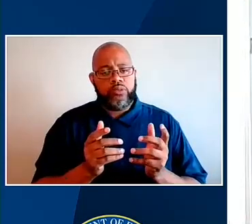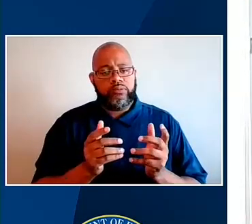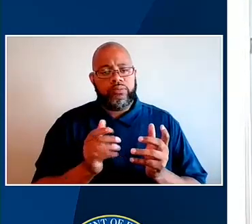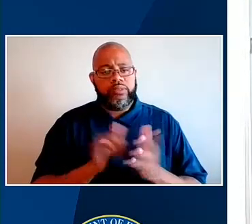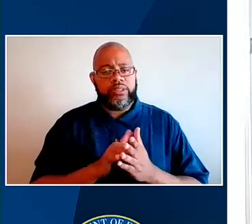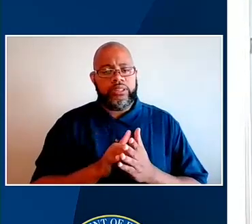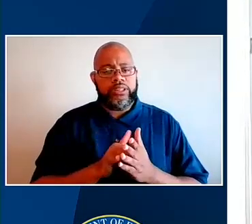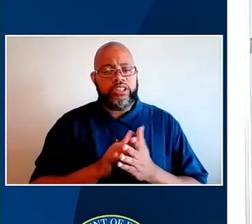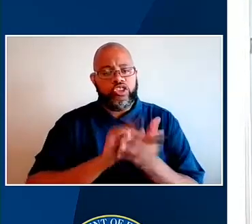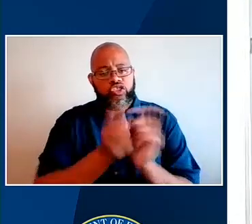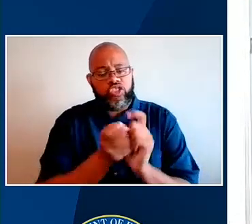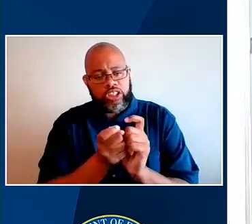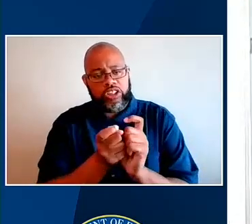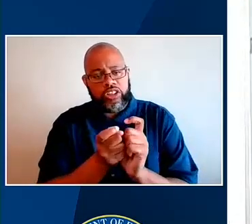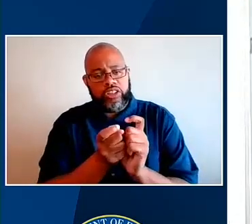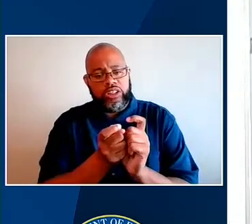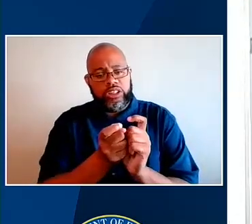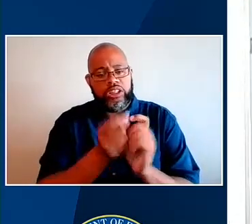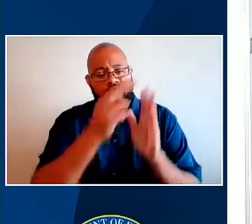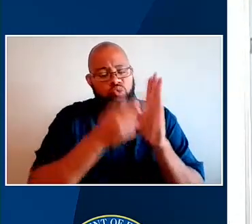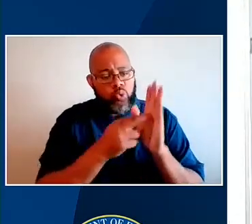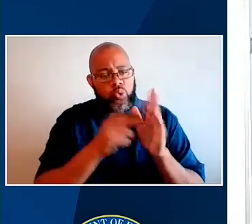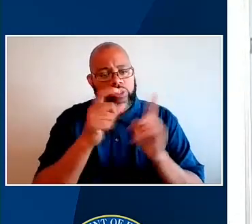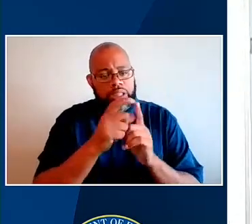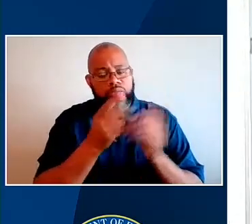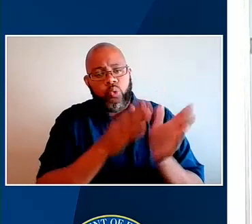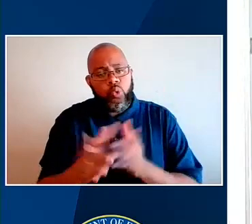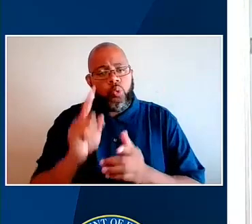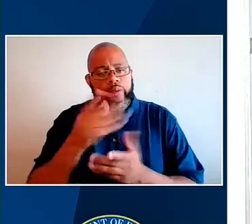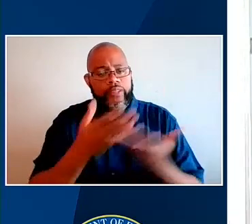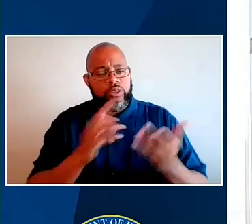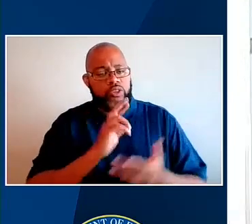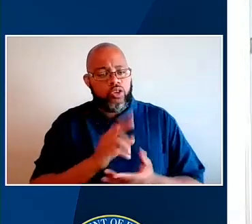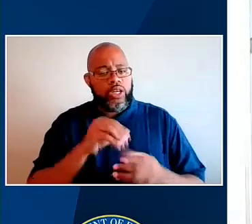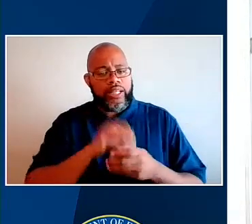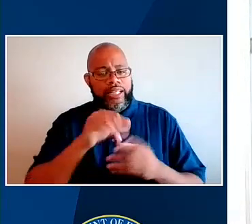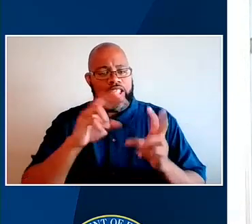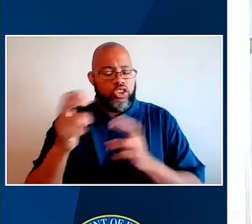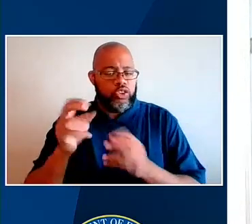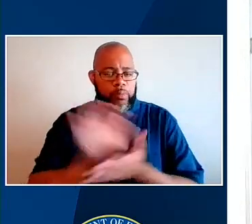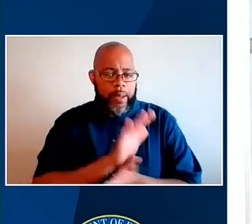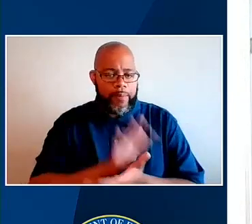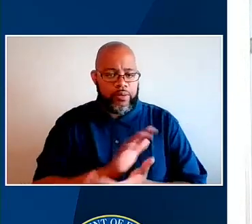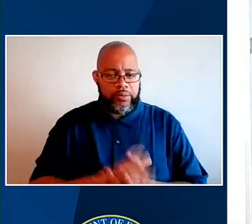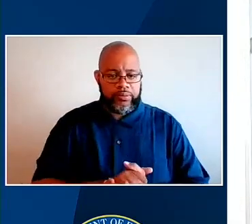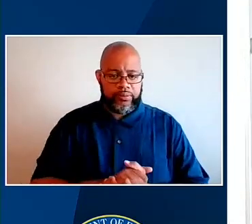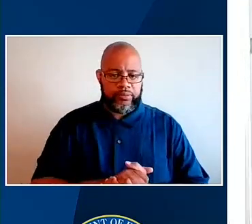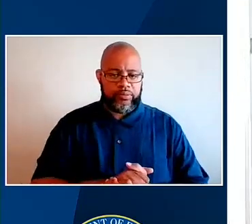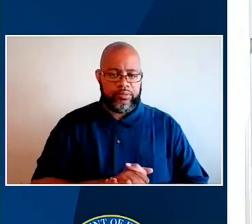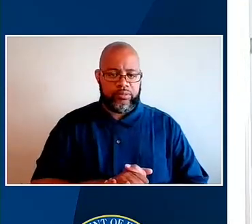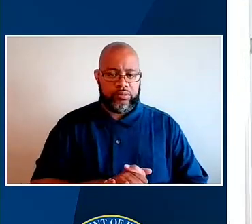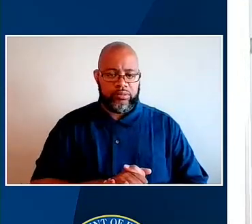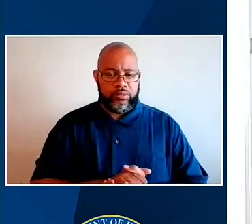it was a change in the reg text, you know, meaning just like an ordering of where things were in this issue paper.